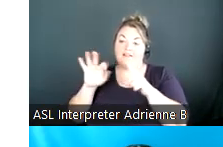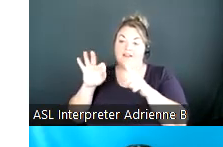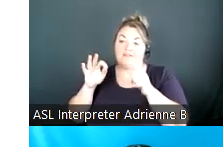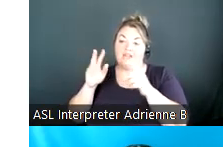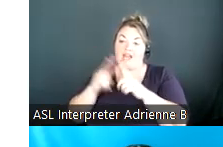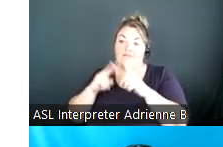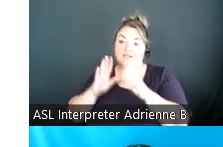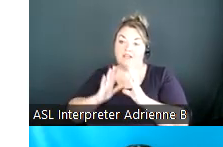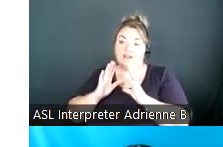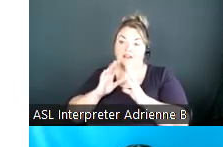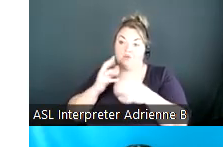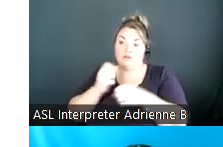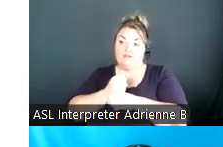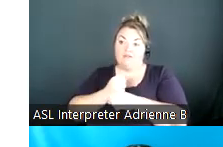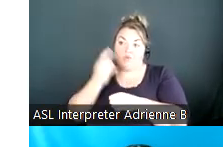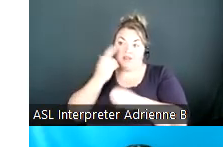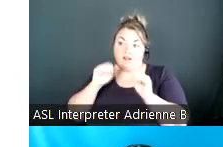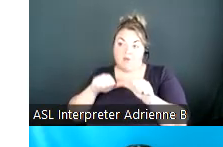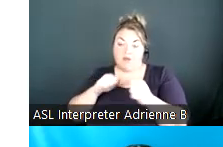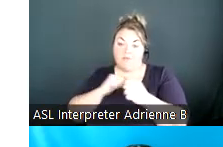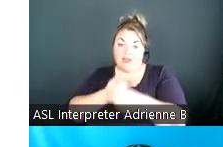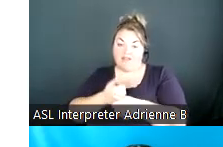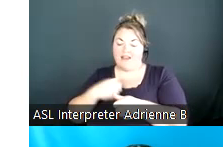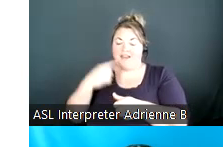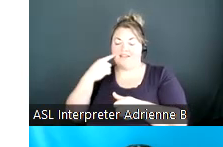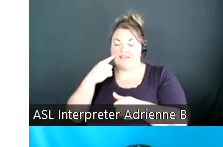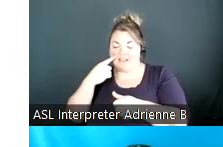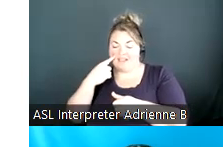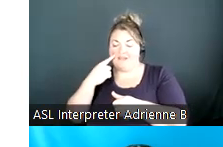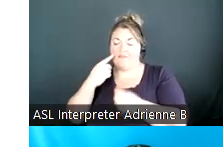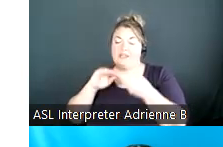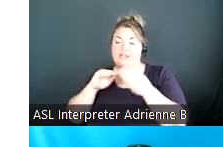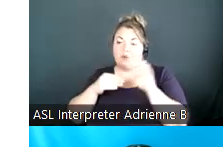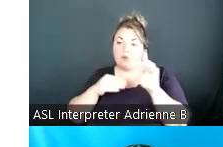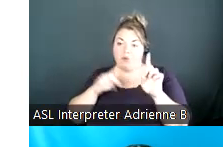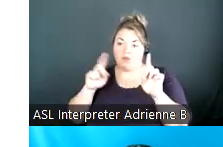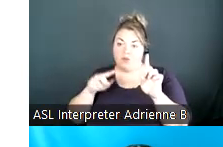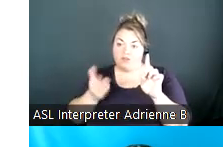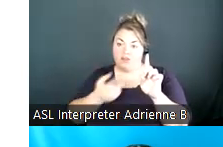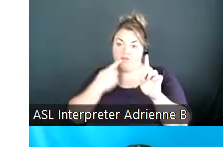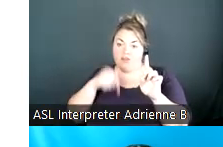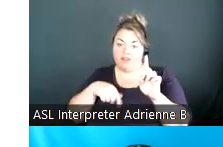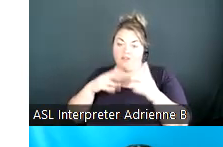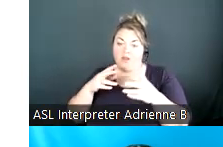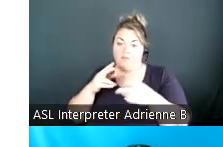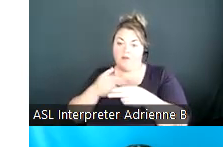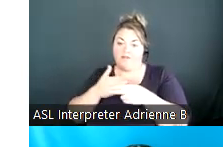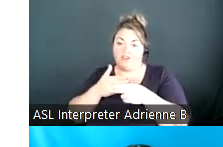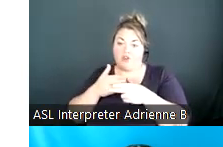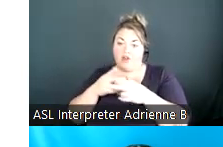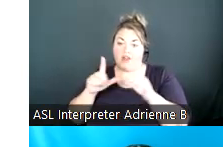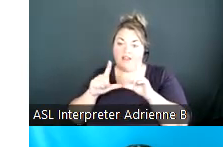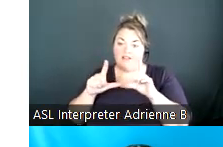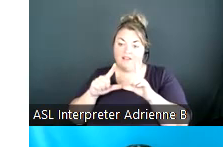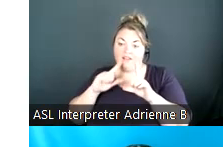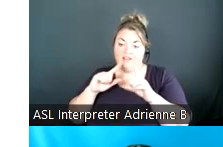achieved reasonable compliance. I just want to address, I think a number one question we hear around these provisional licenses is,